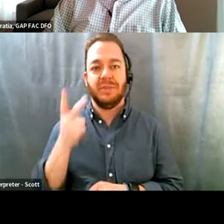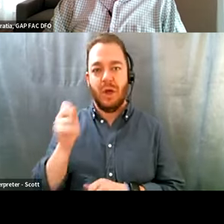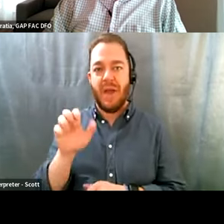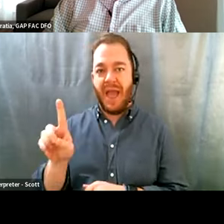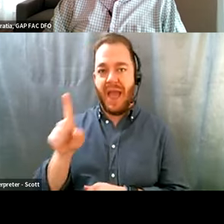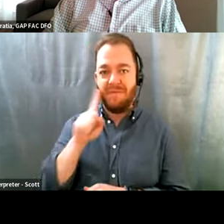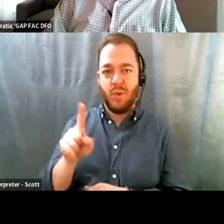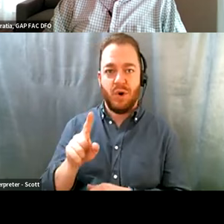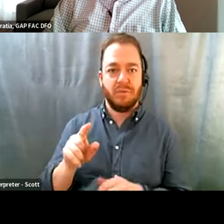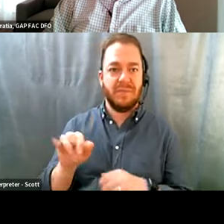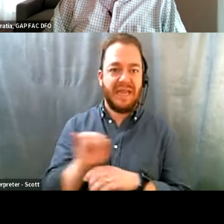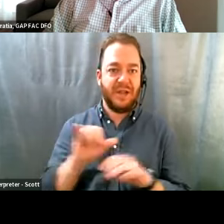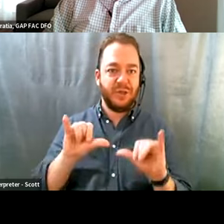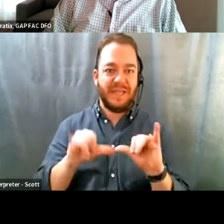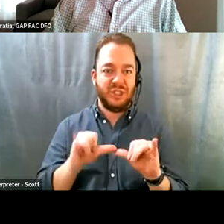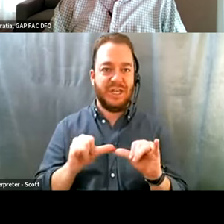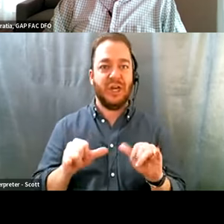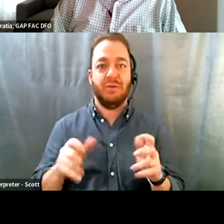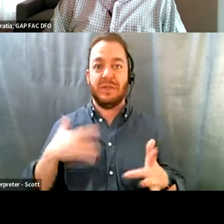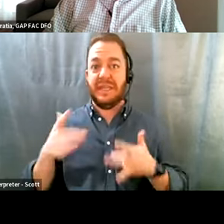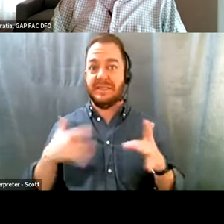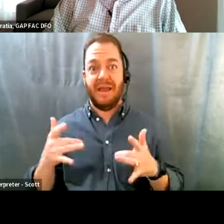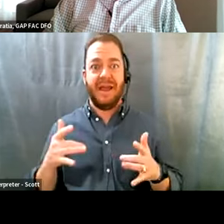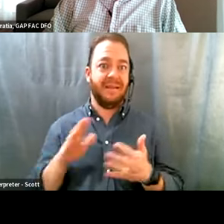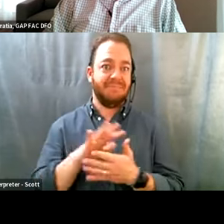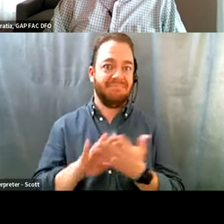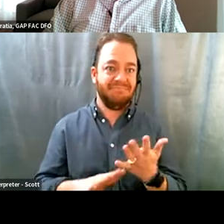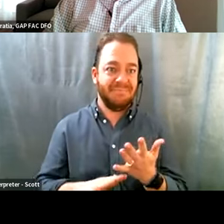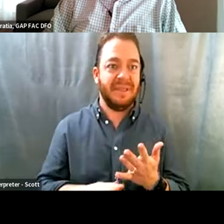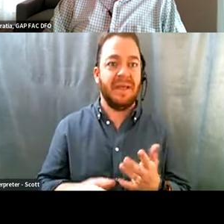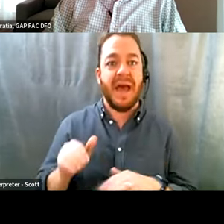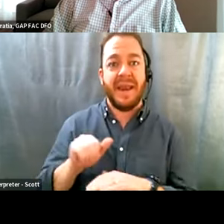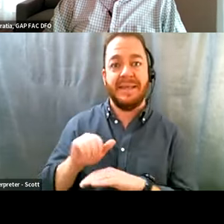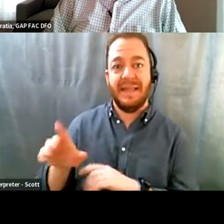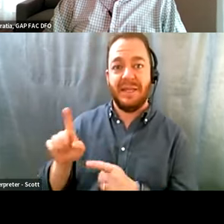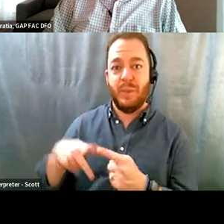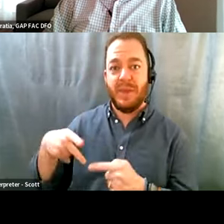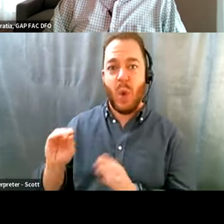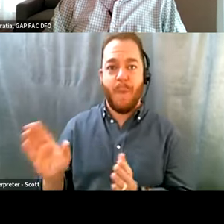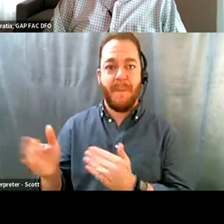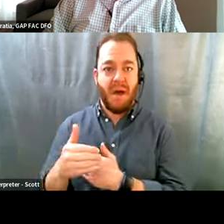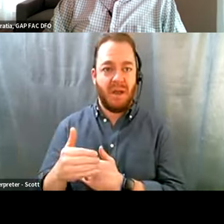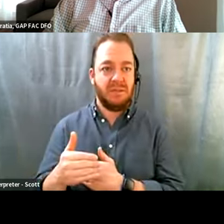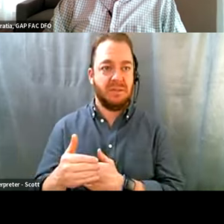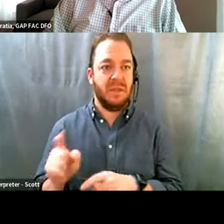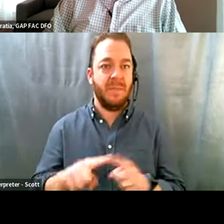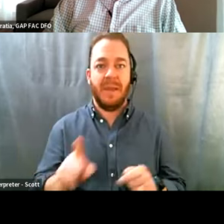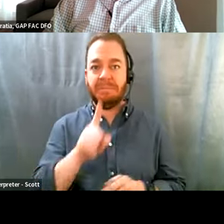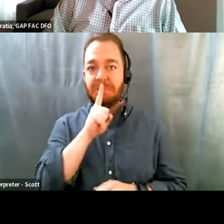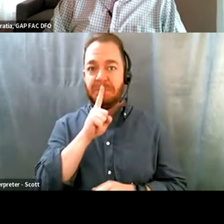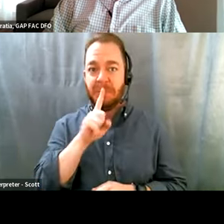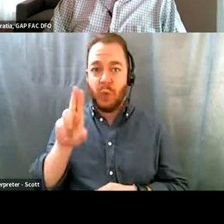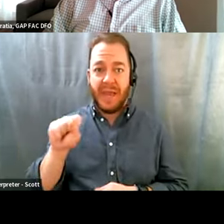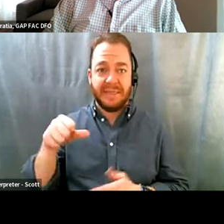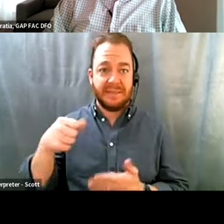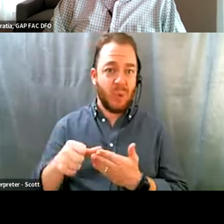industrial engineer and excitement and blah, blah, blah, and sent it to this PO box. Nowhere on it did it say it was the United States Postal